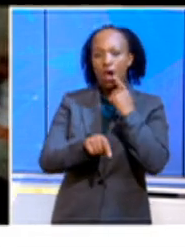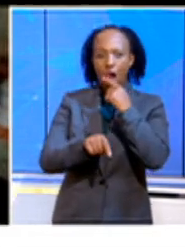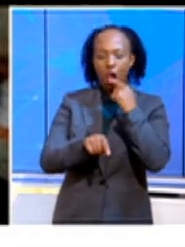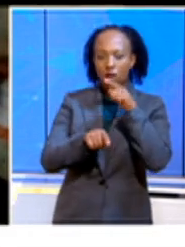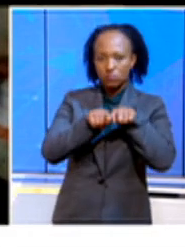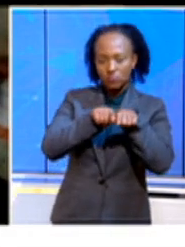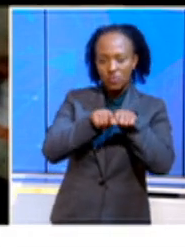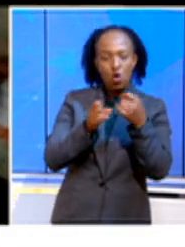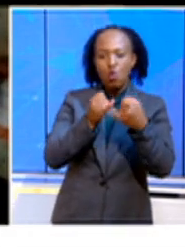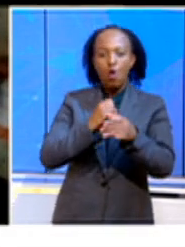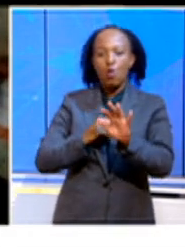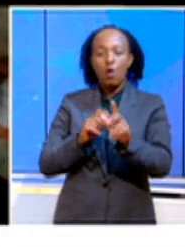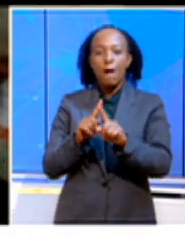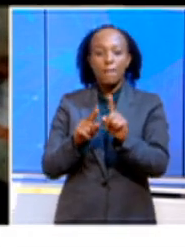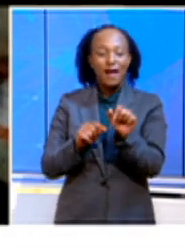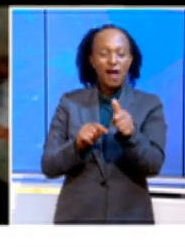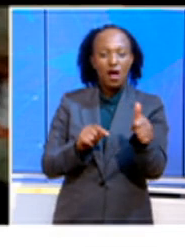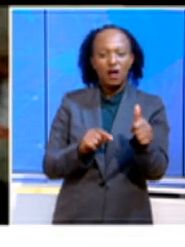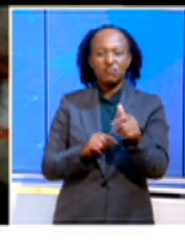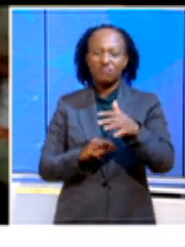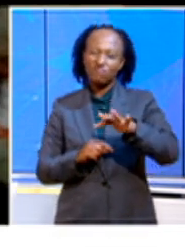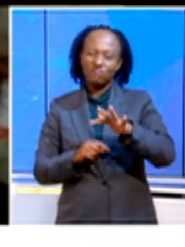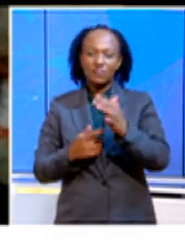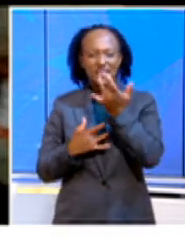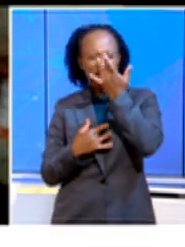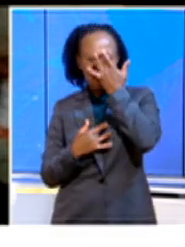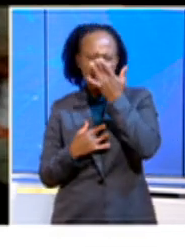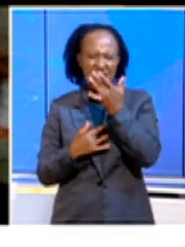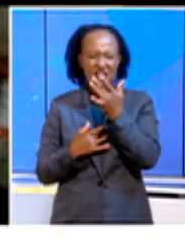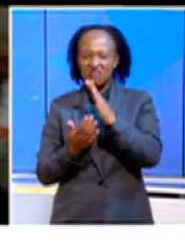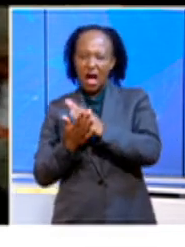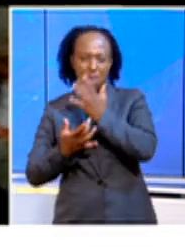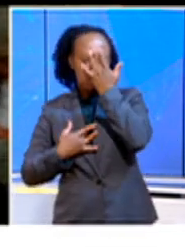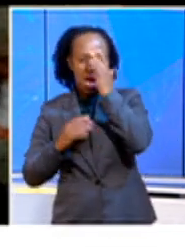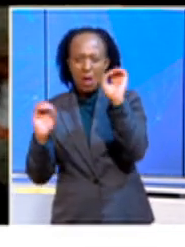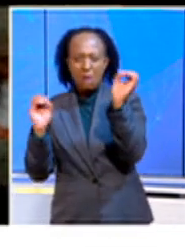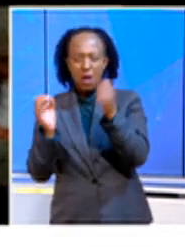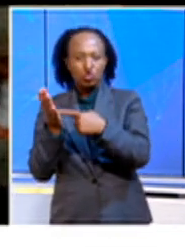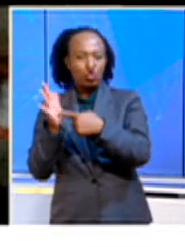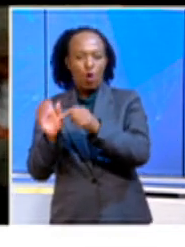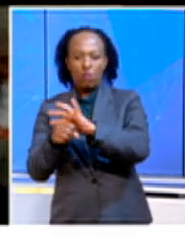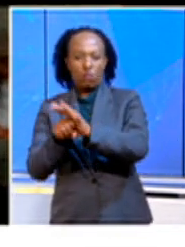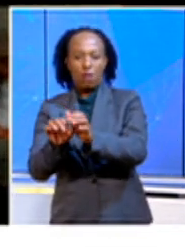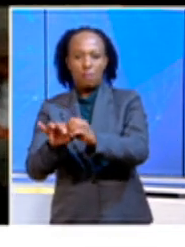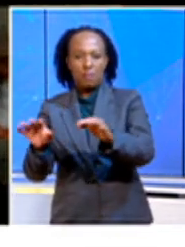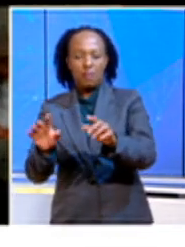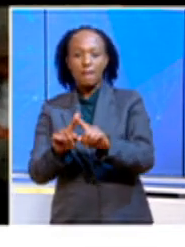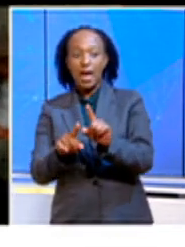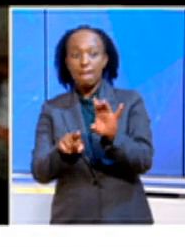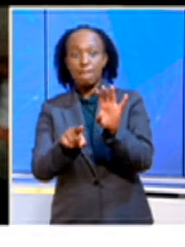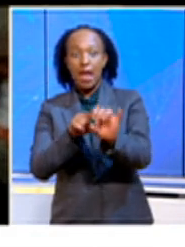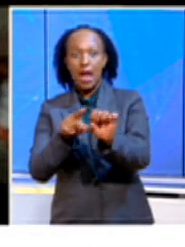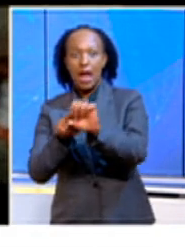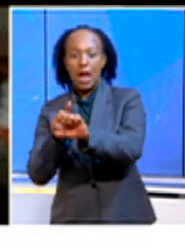quite difficult to pick up all these mild symptomatic and asymptomatic cases in the testing regime.